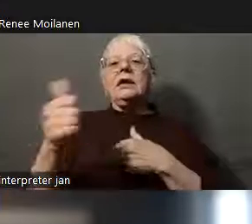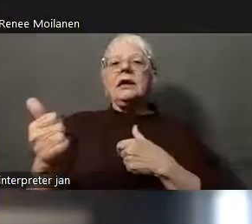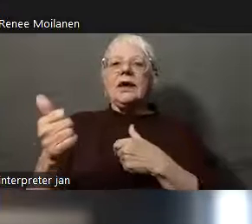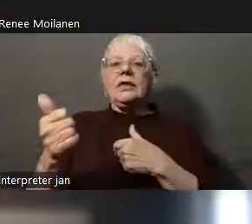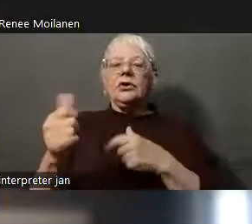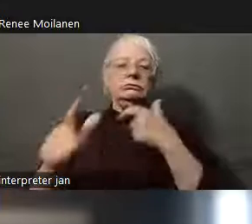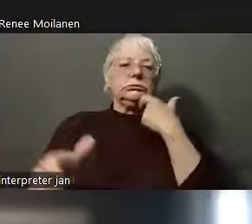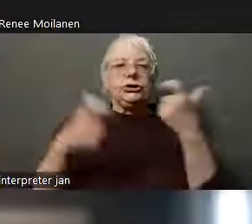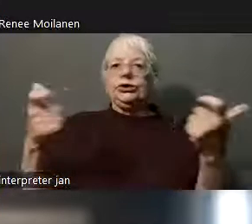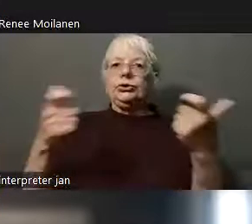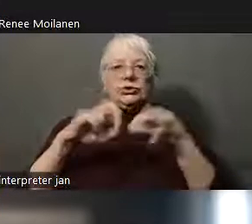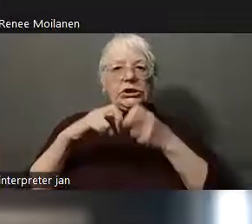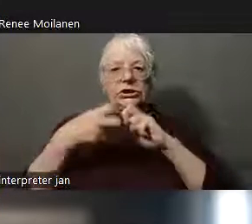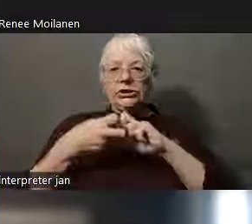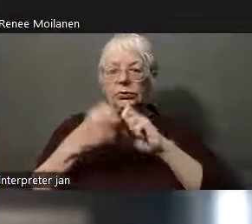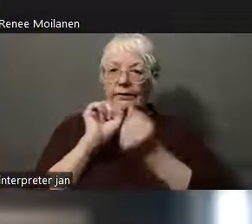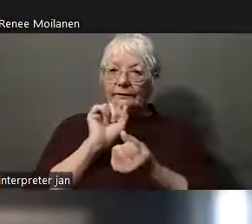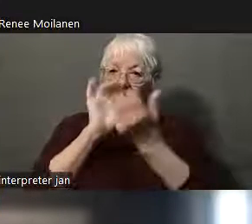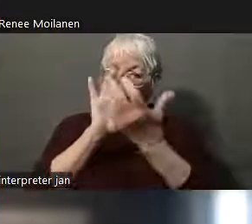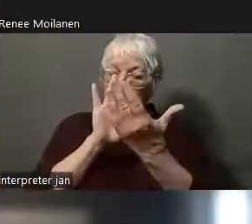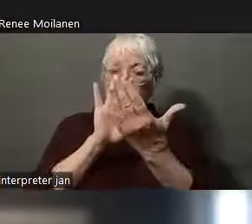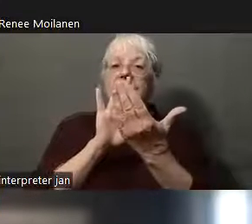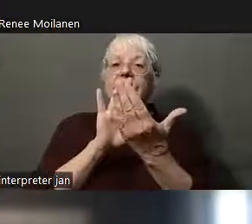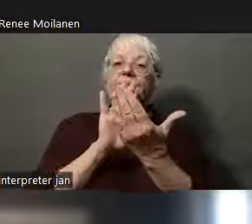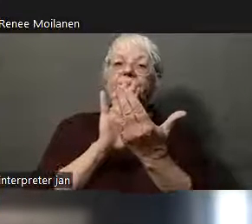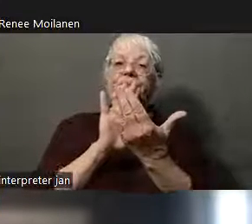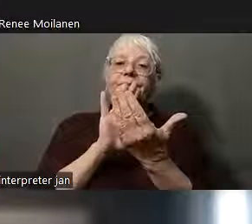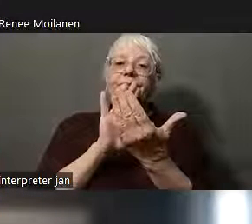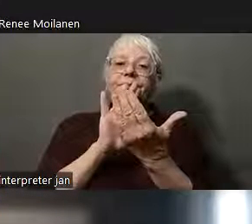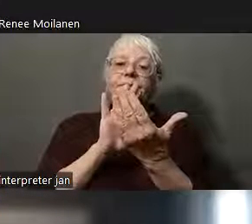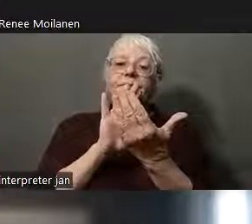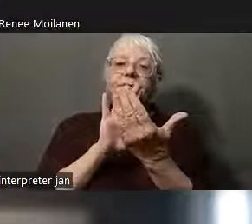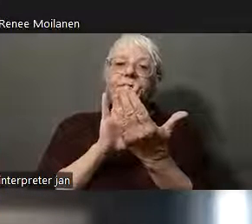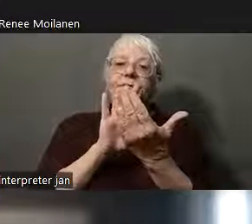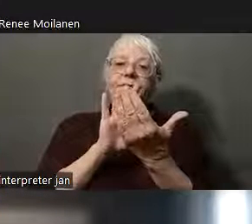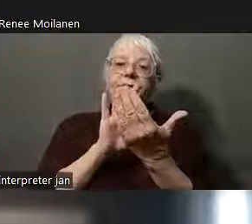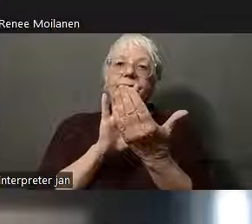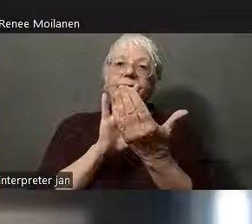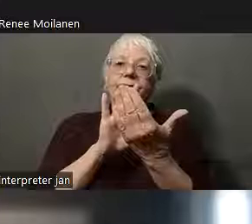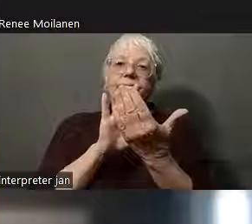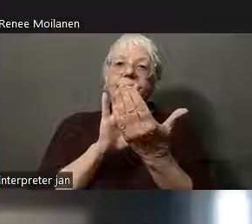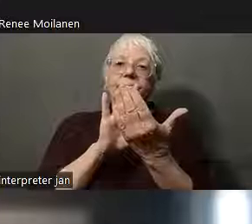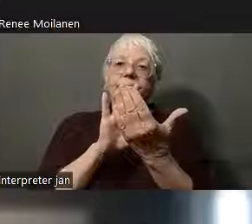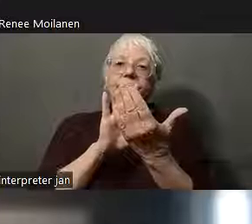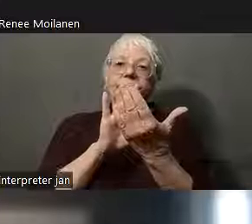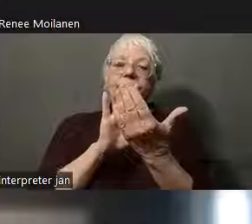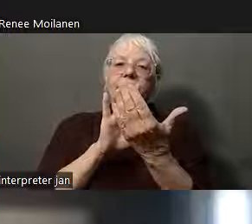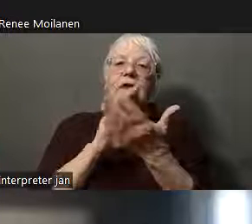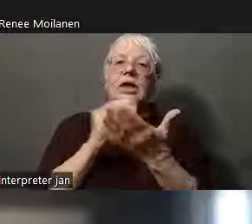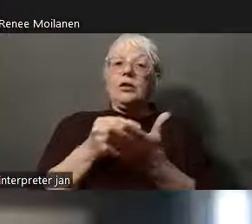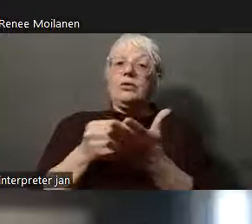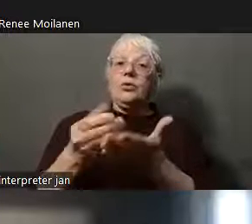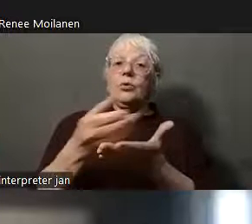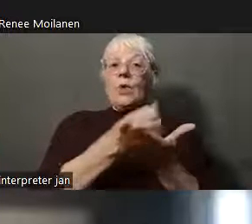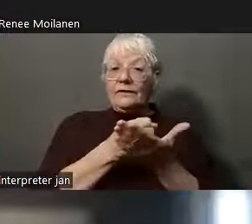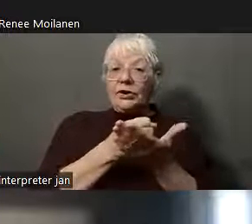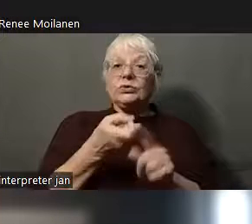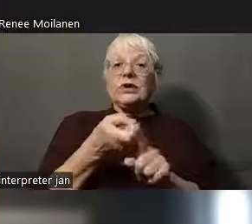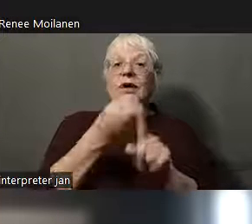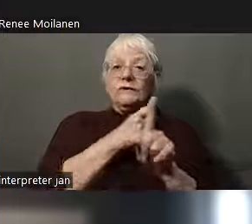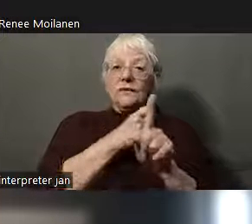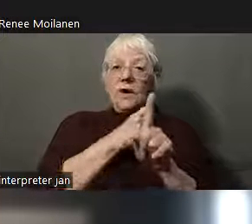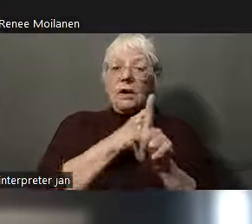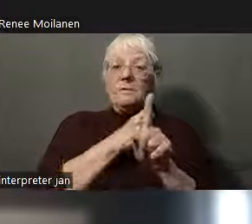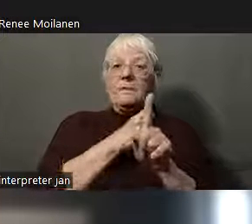huge issue that we face is that it's the revenues for the program come from fees that